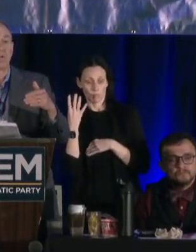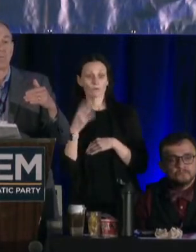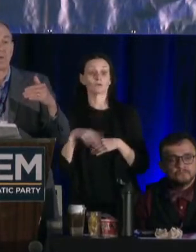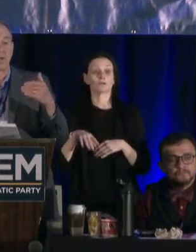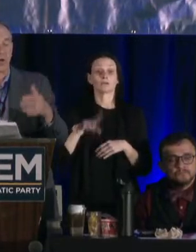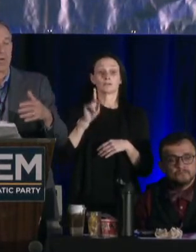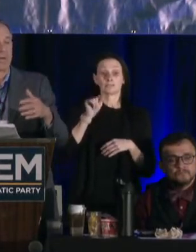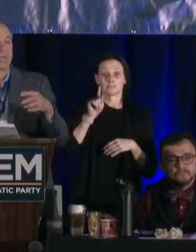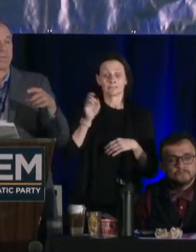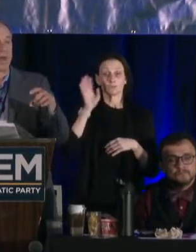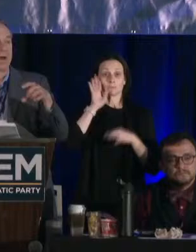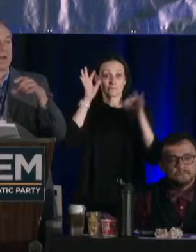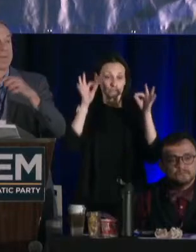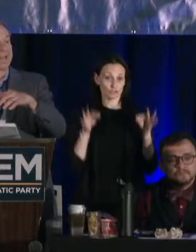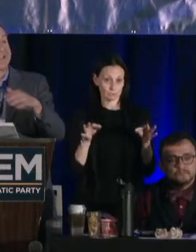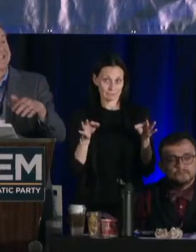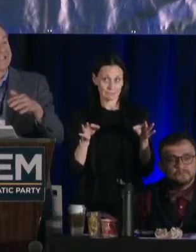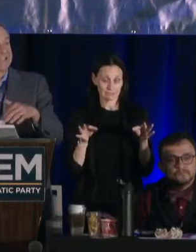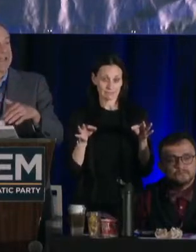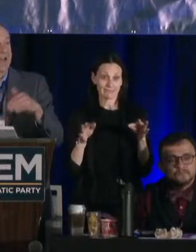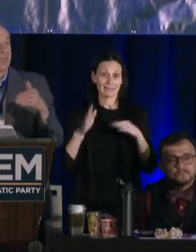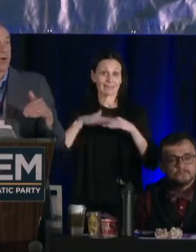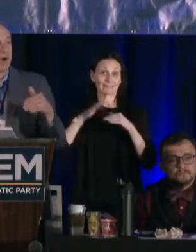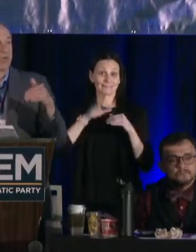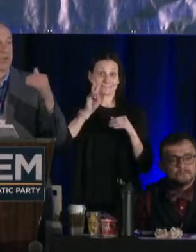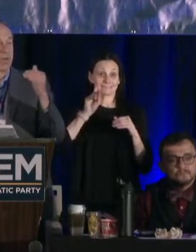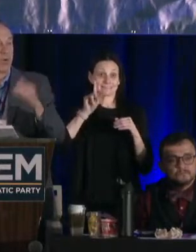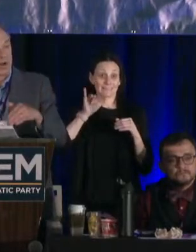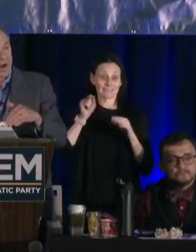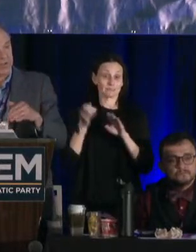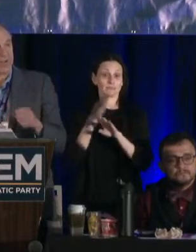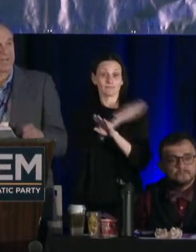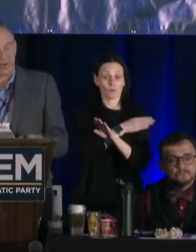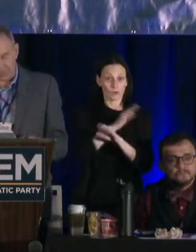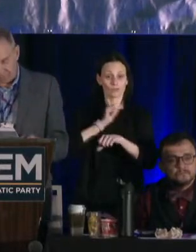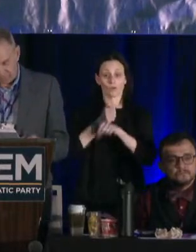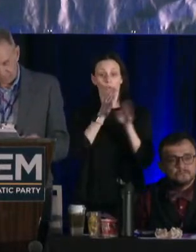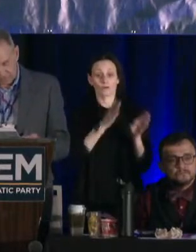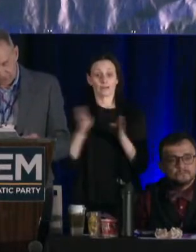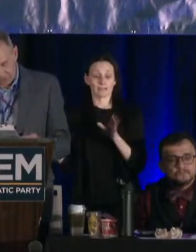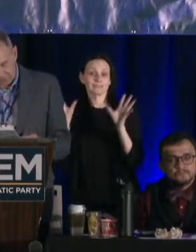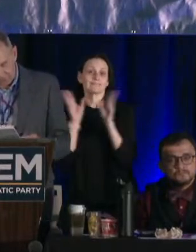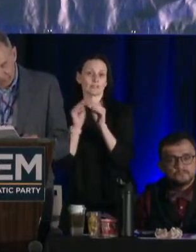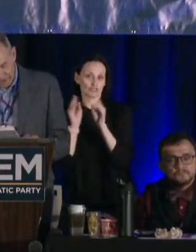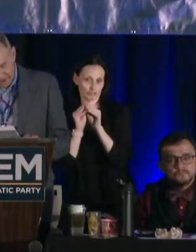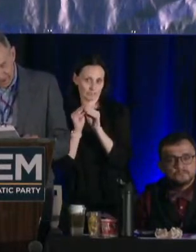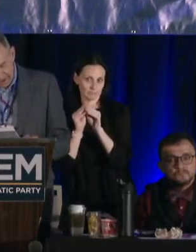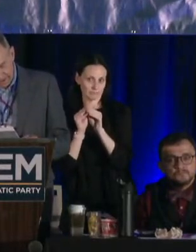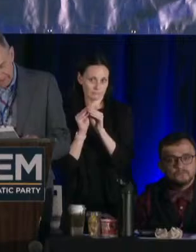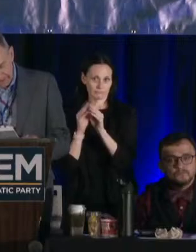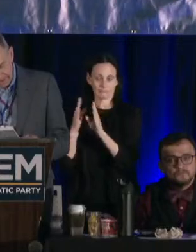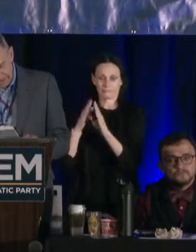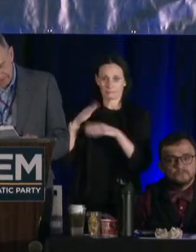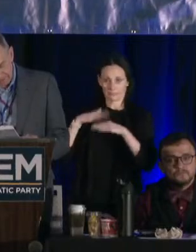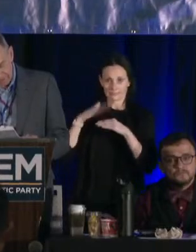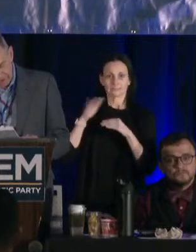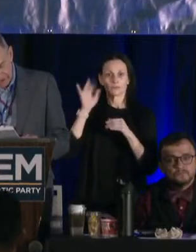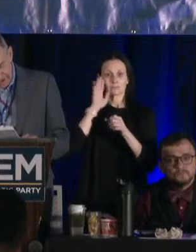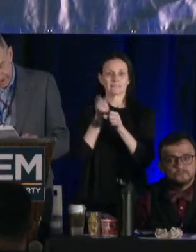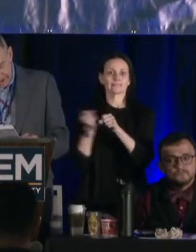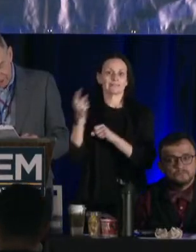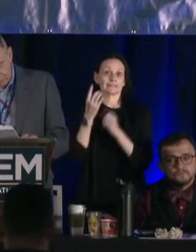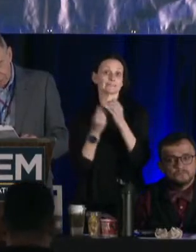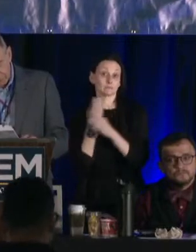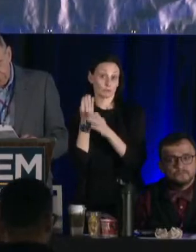is going to be determined. It'll be at least 60 days prior to the organizing convention, which will occur next